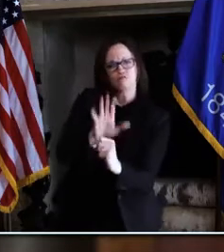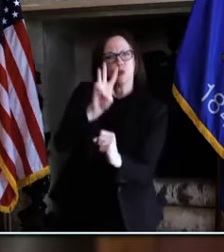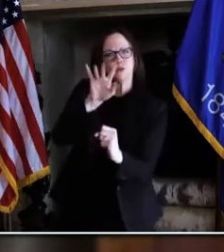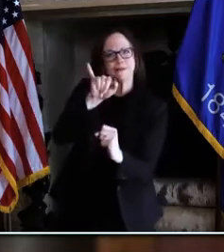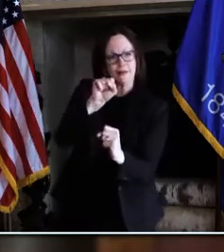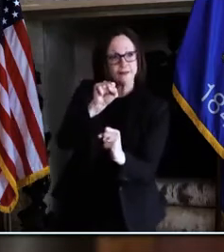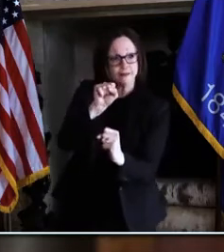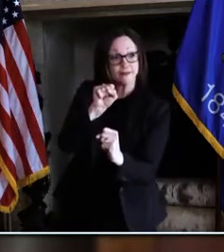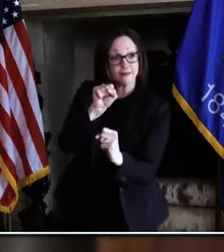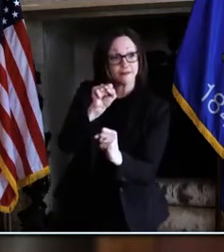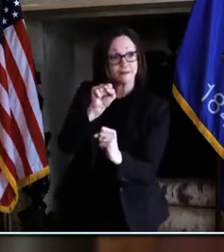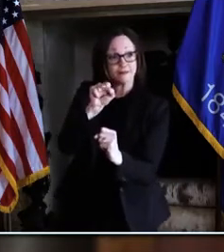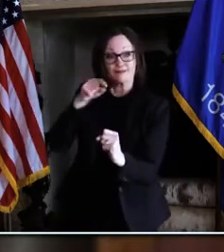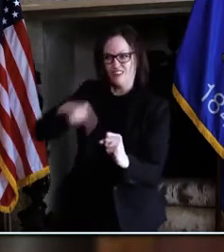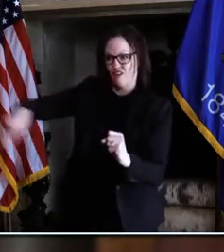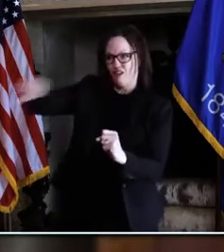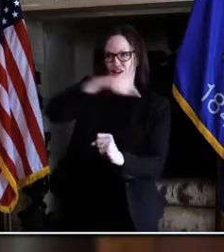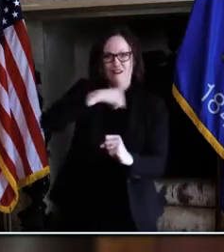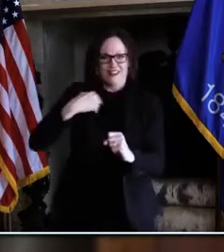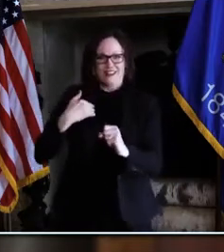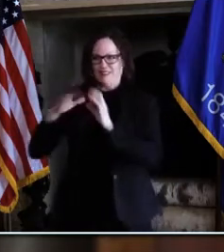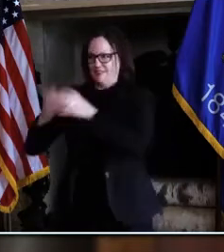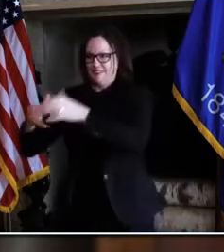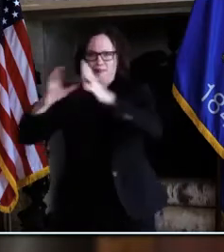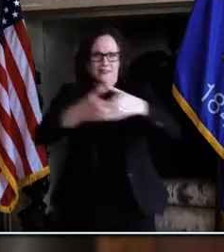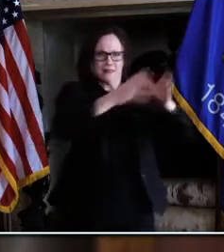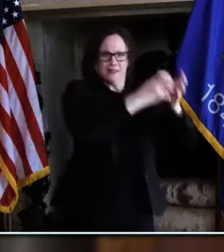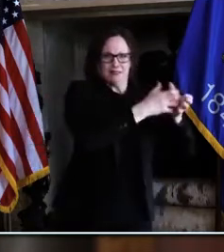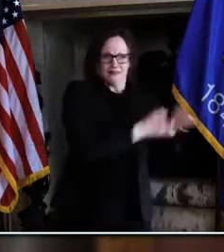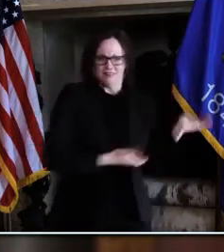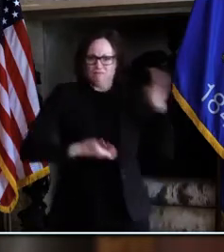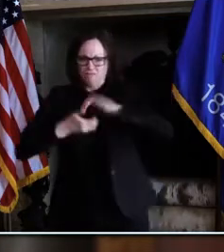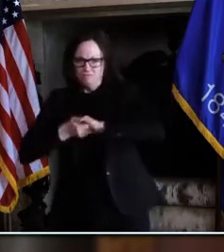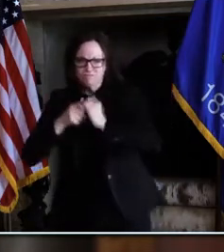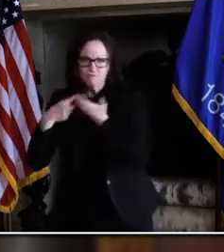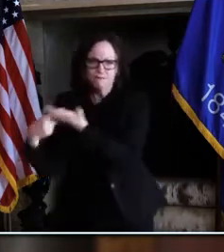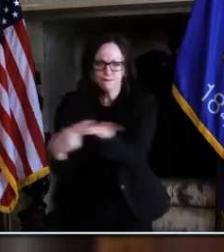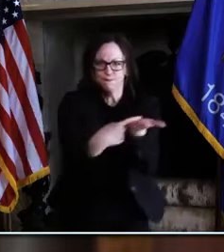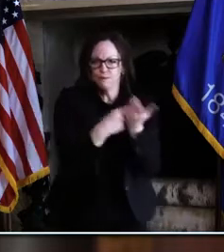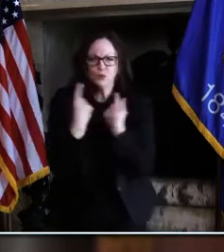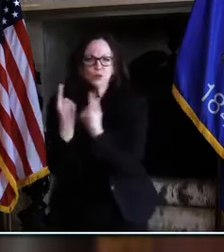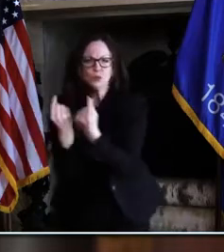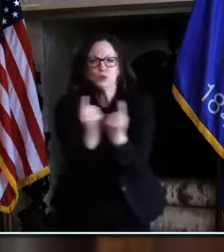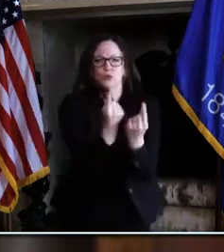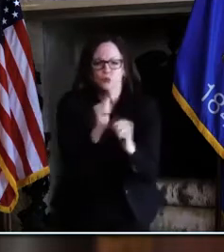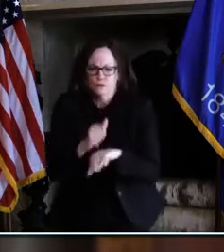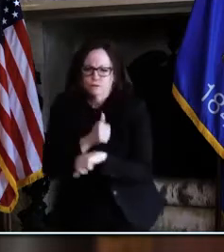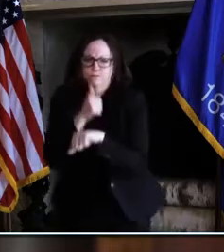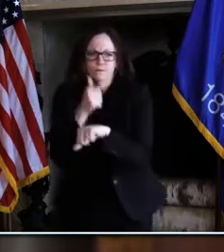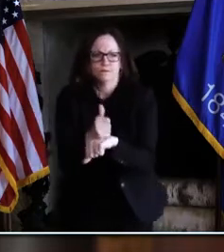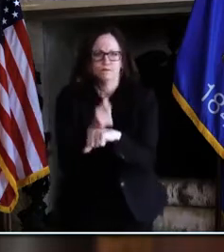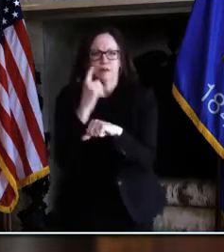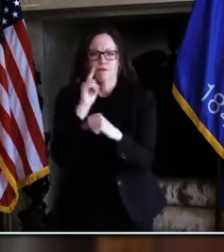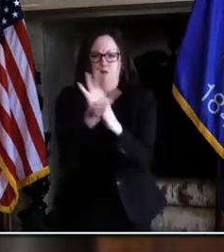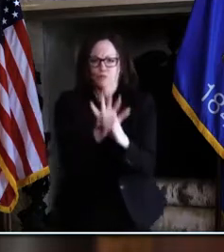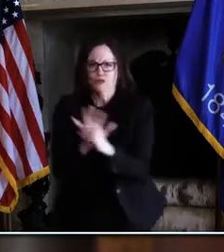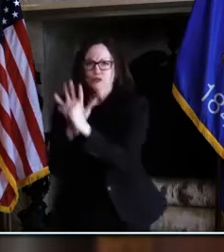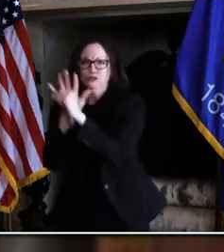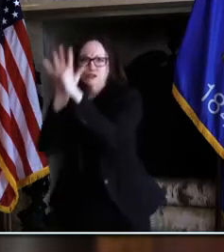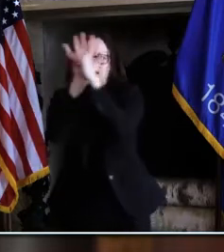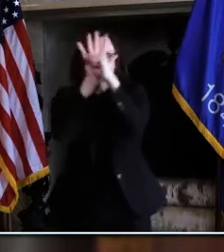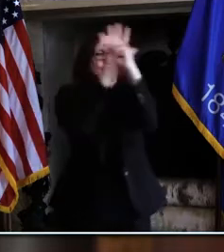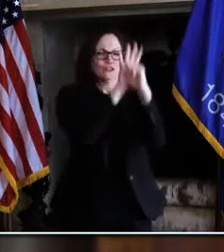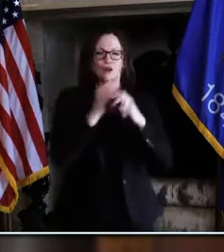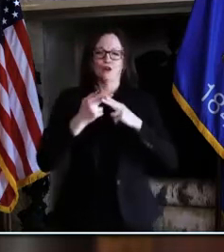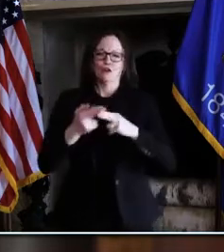days. While we continue to focus on that work, one thing I'm asking of all of you today is to make some time and